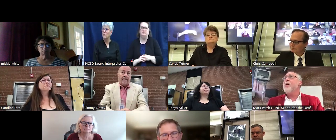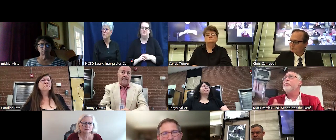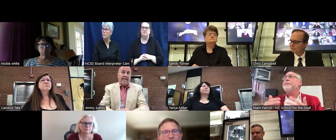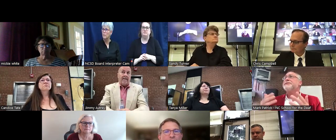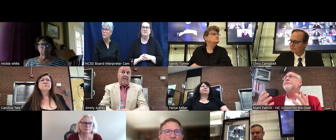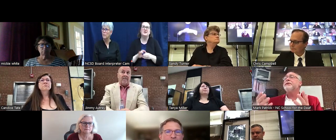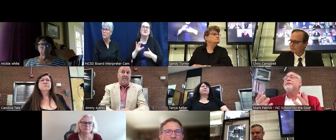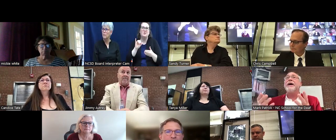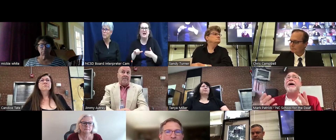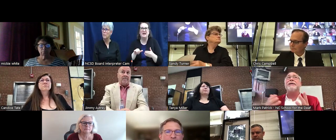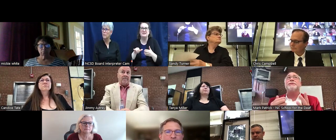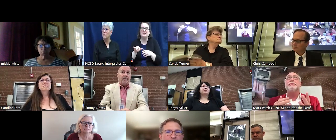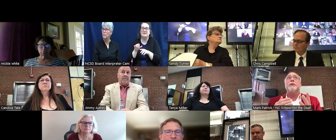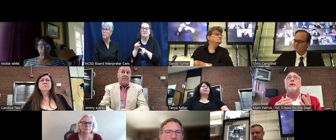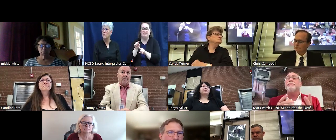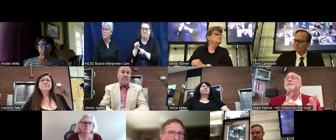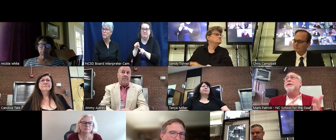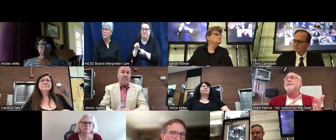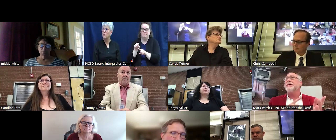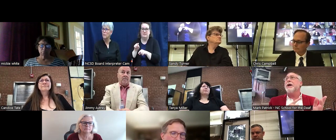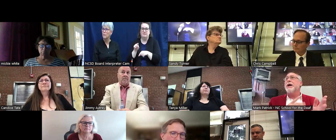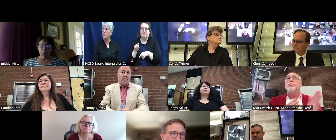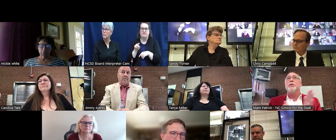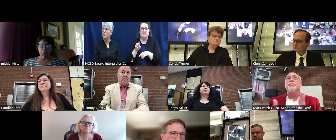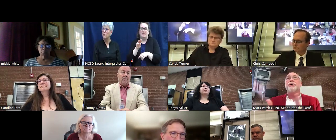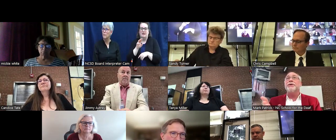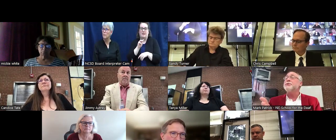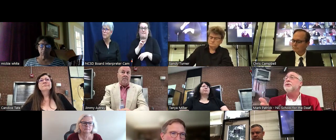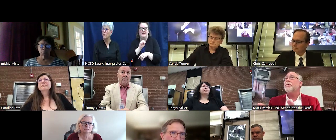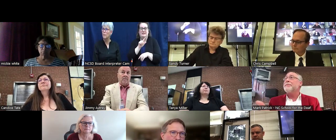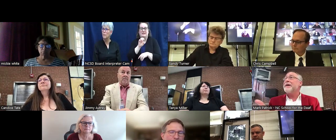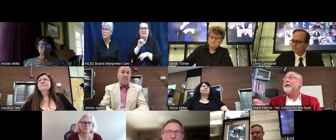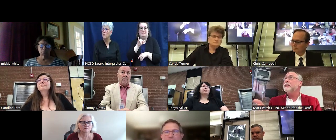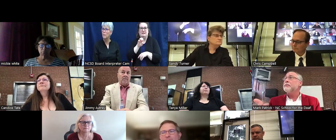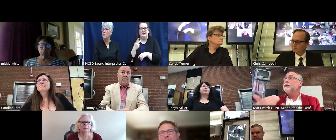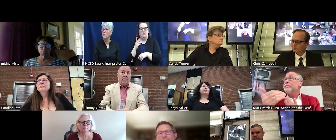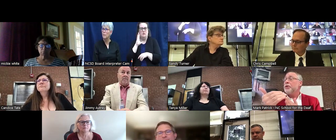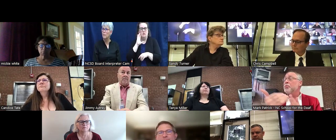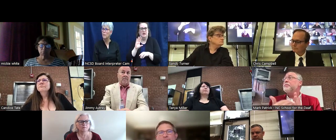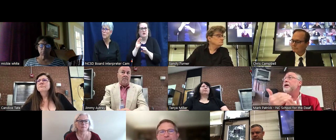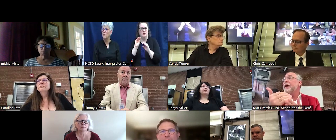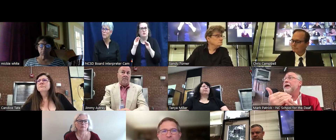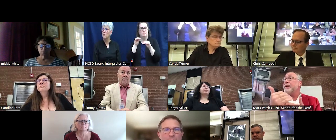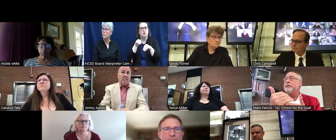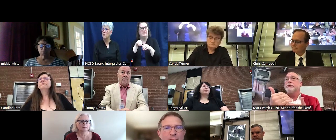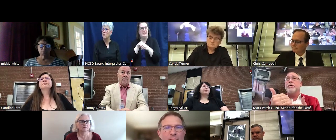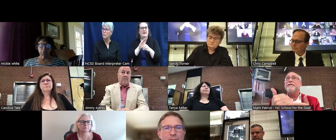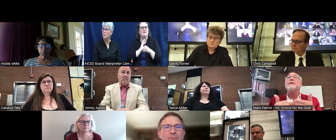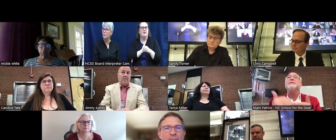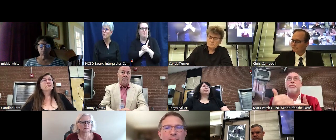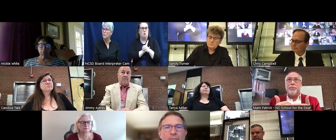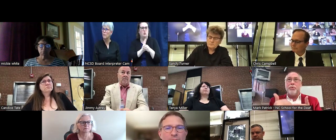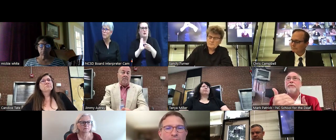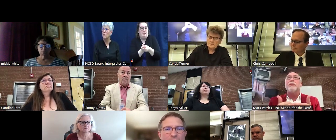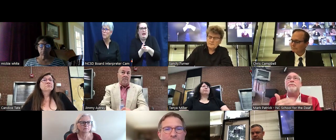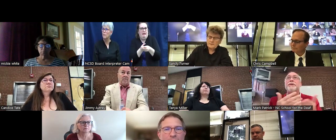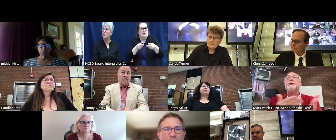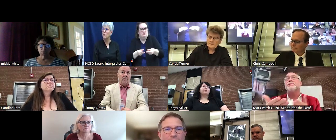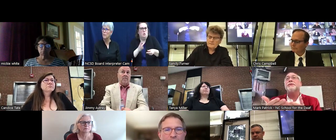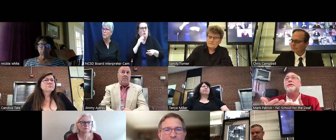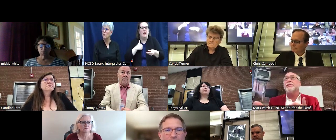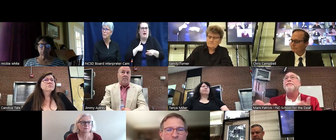And that will be something that Ms. Leslie and I will put into the board packet. There will be a vacancy report that